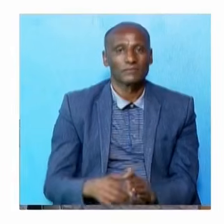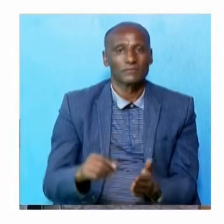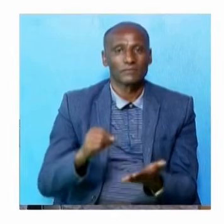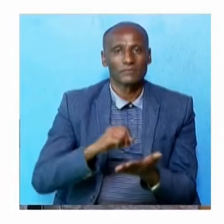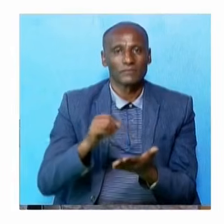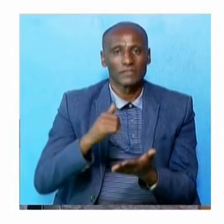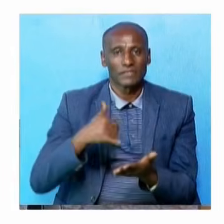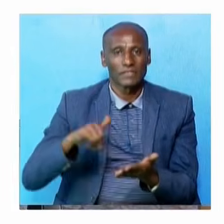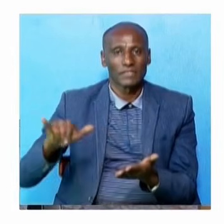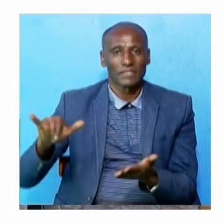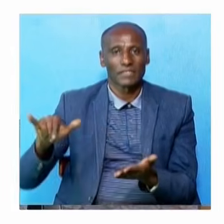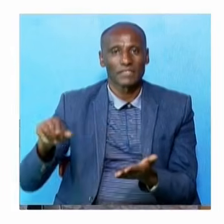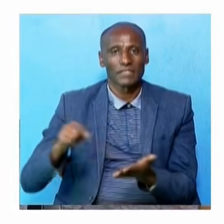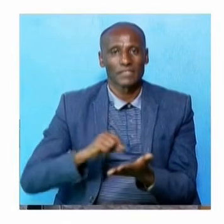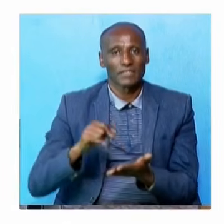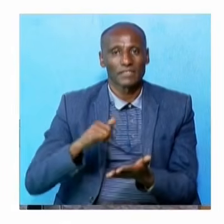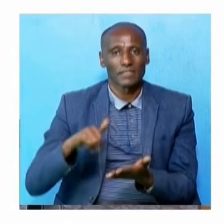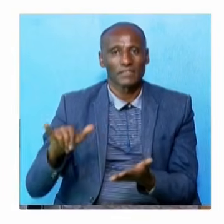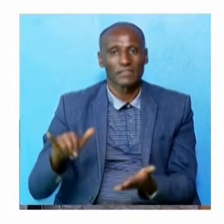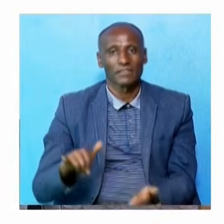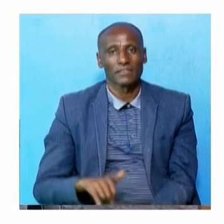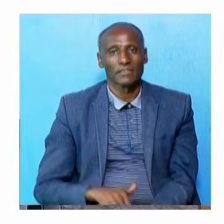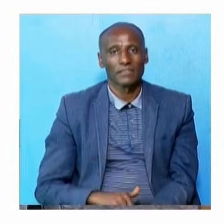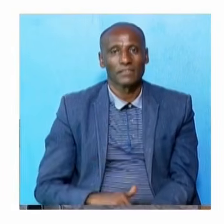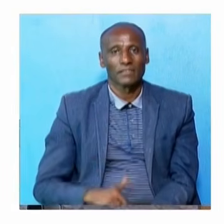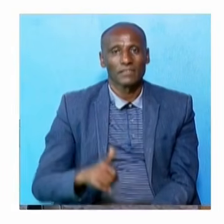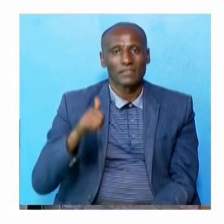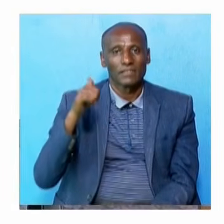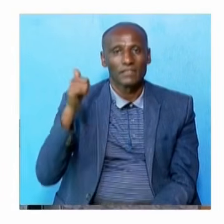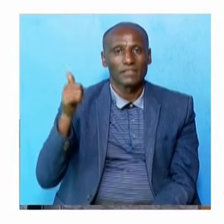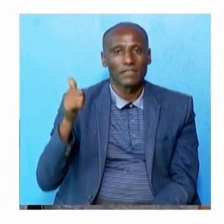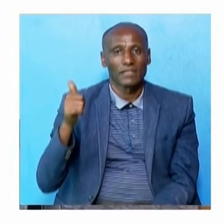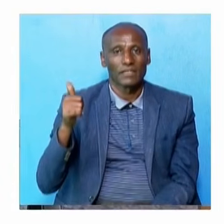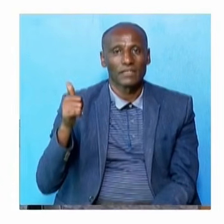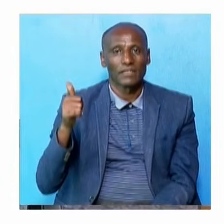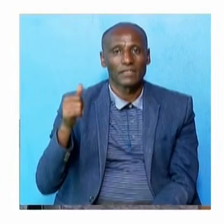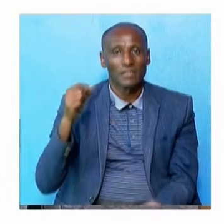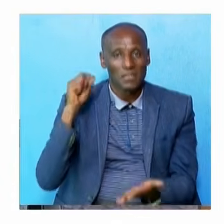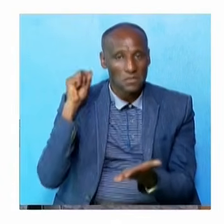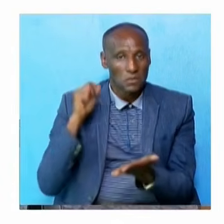You were writing a note.